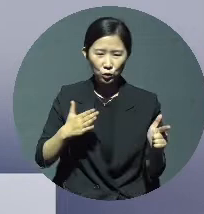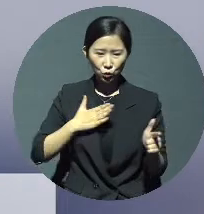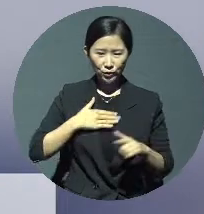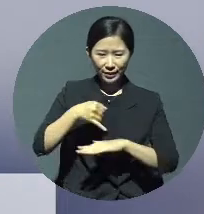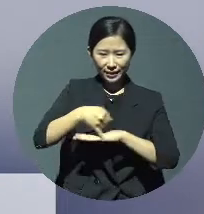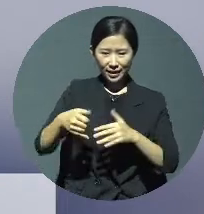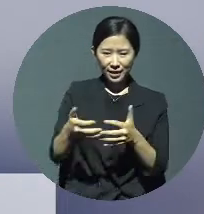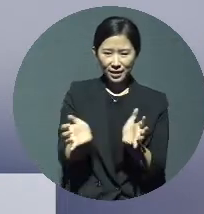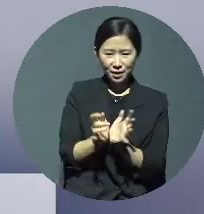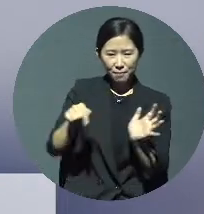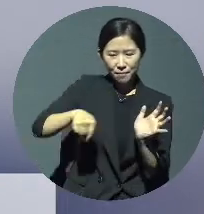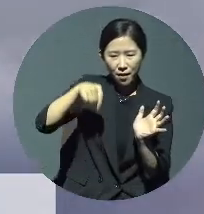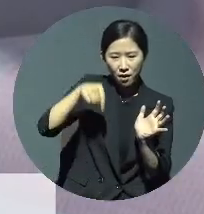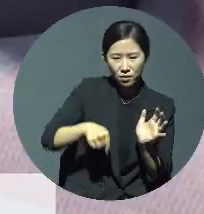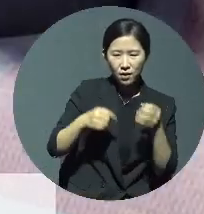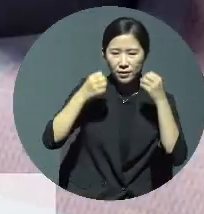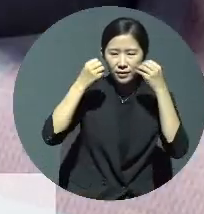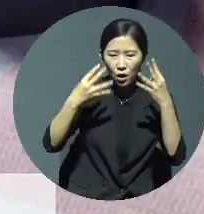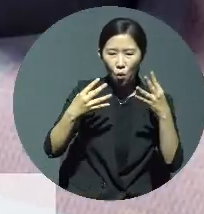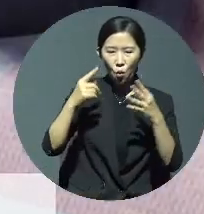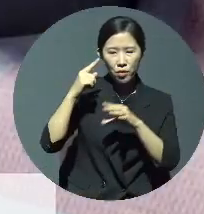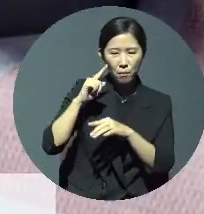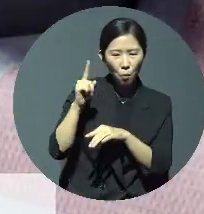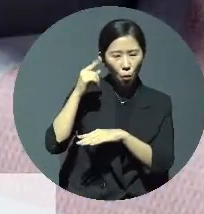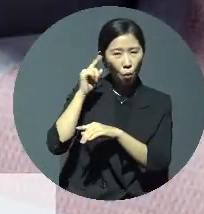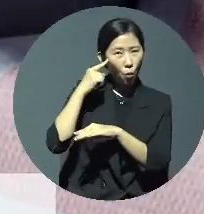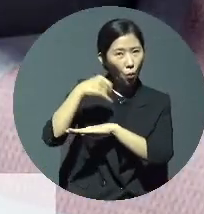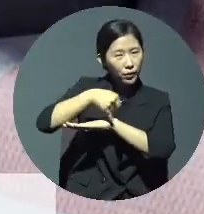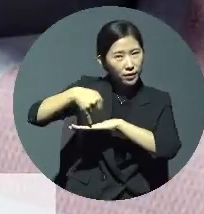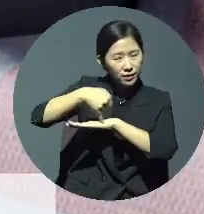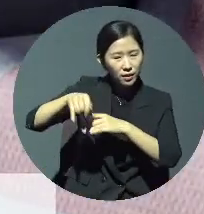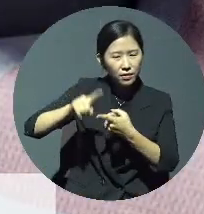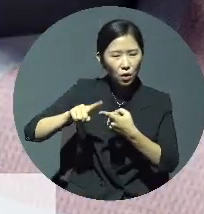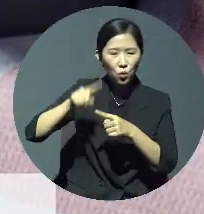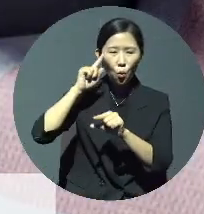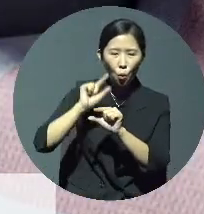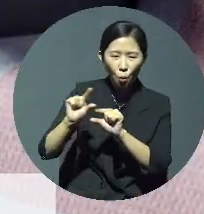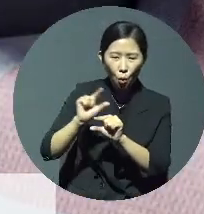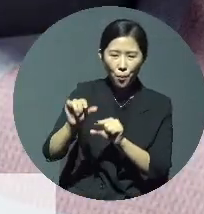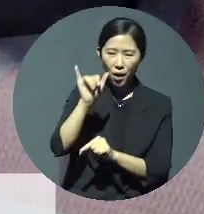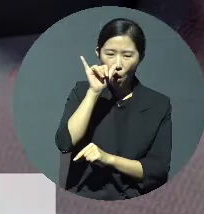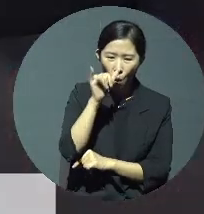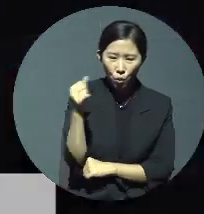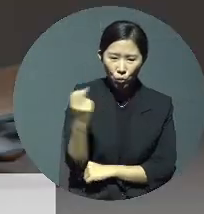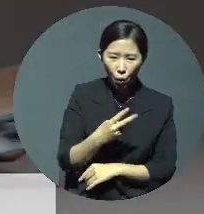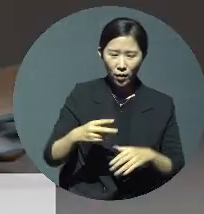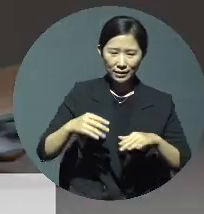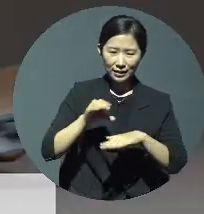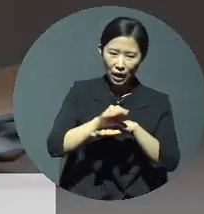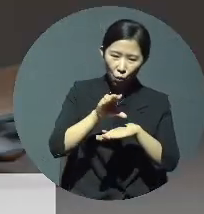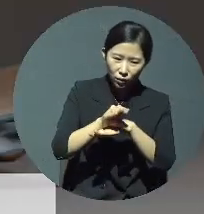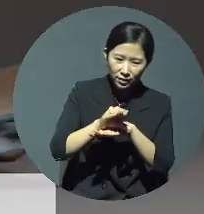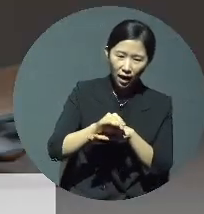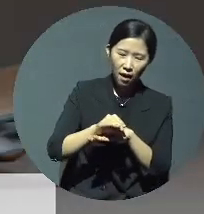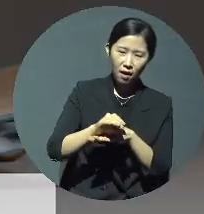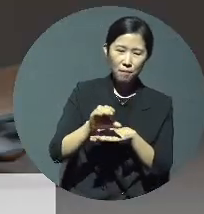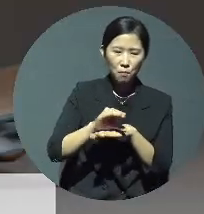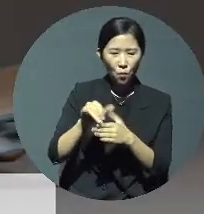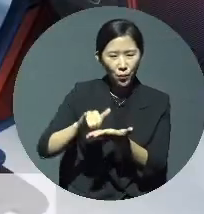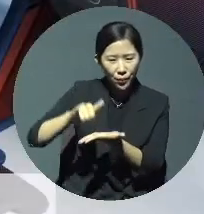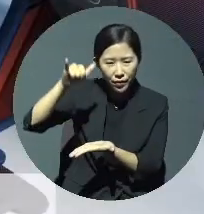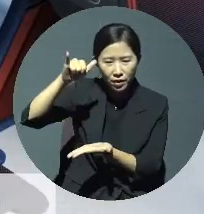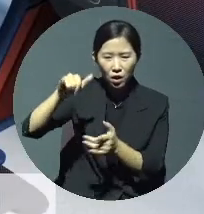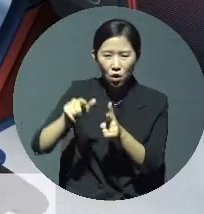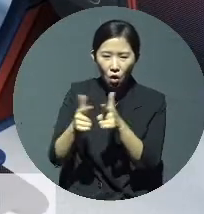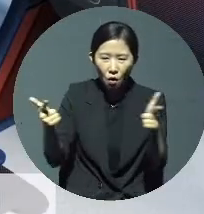interiors and seating solutions and the future of mobility, and that can be automotive or it could be